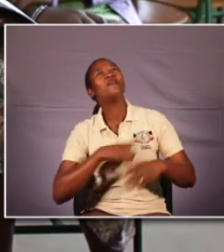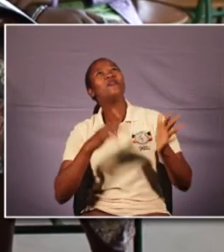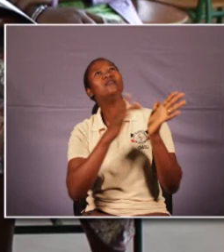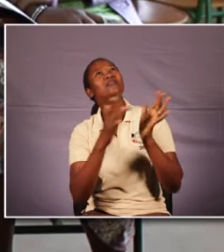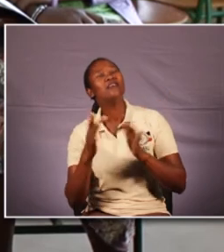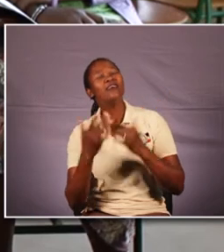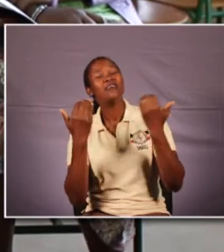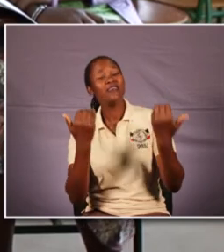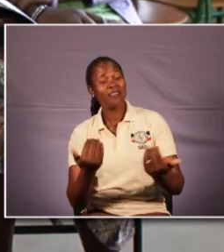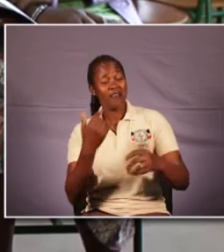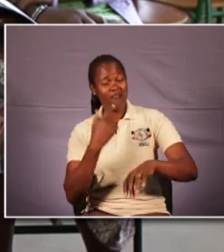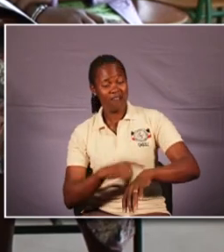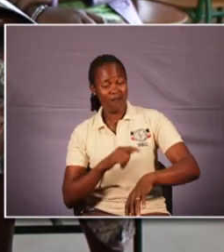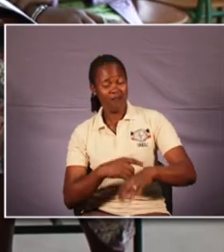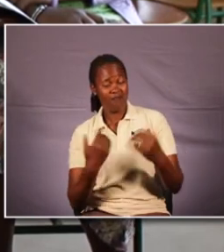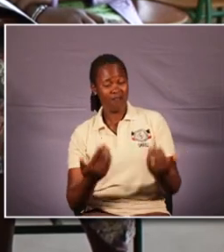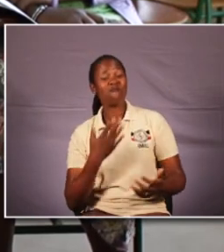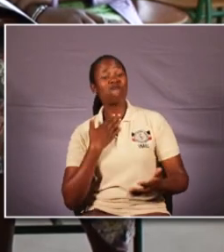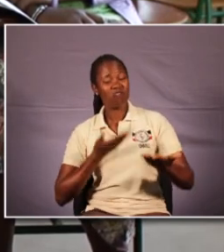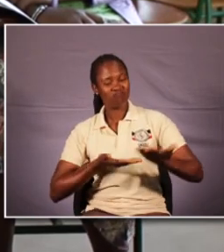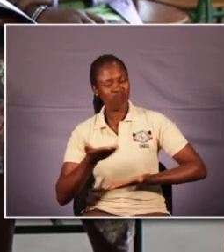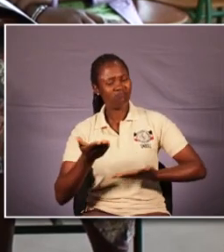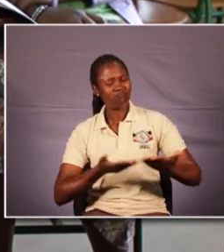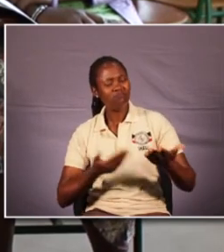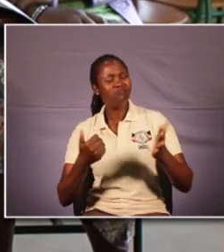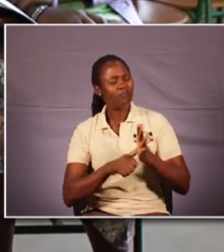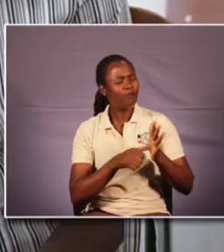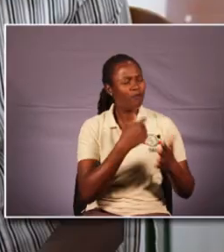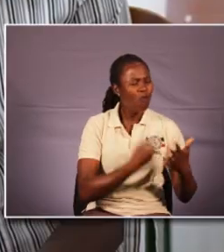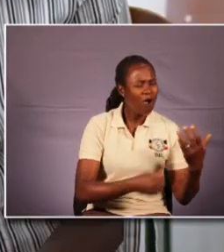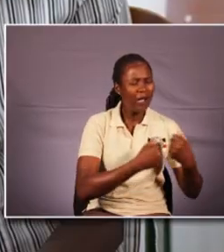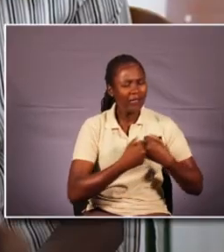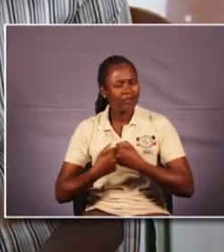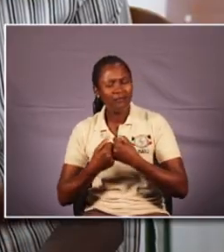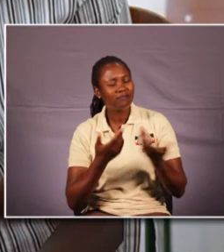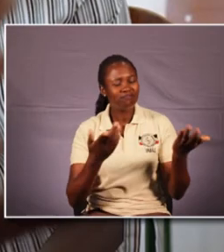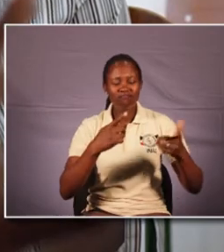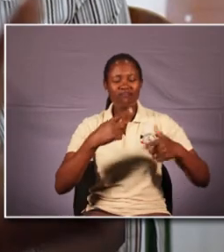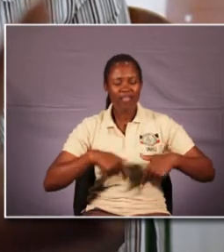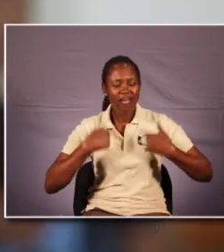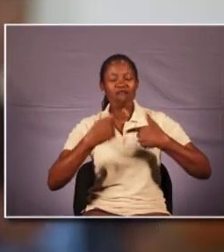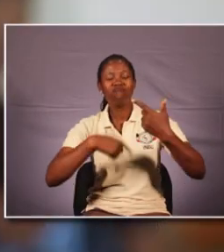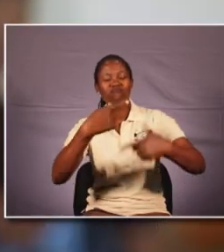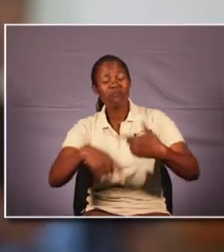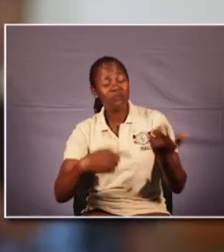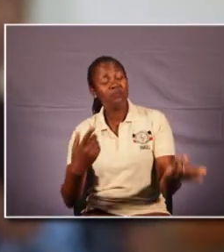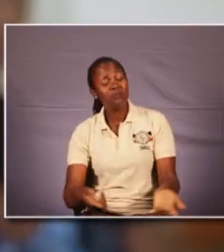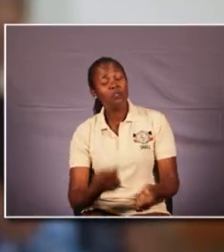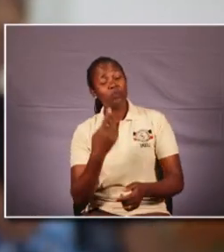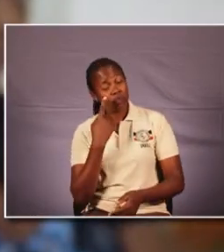Jesus. Right now, I want us to discuss some of the battles we deal with in our daily lives. And one of these